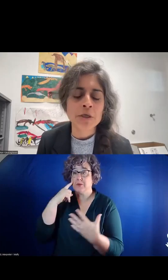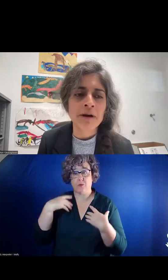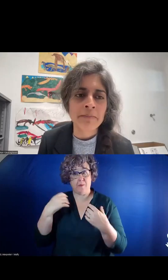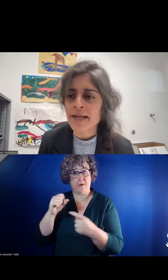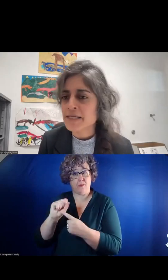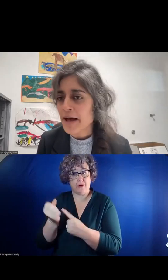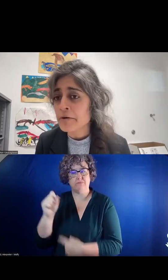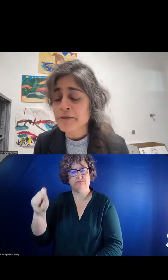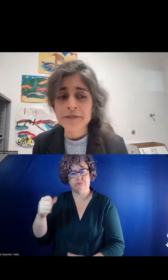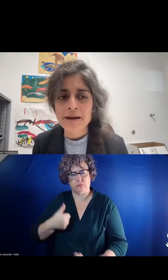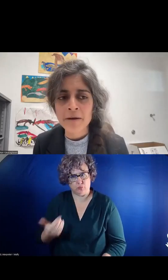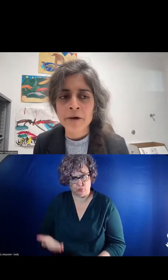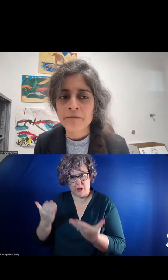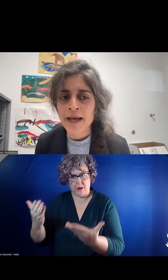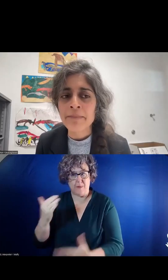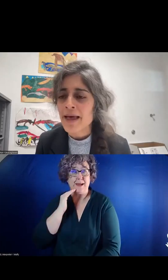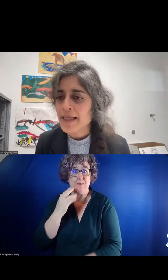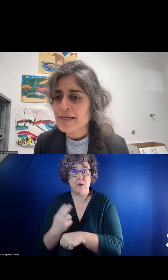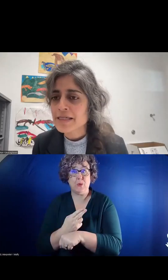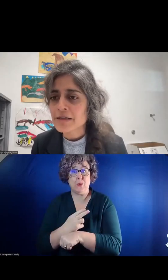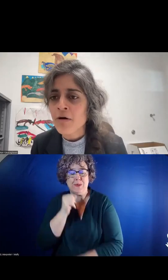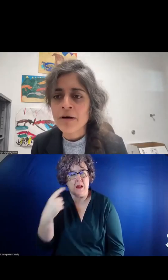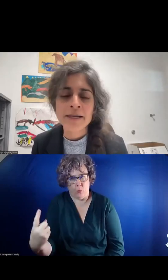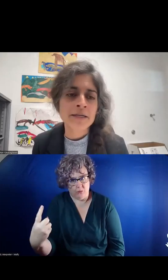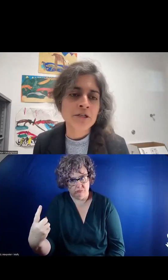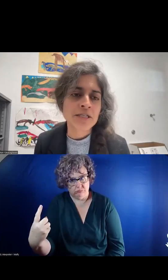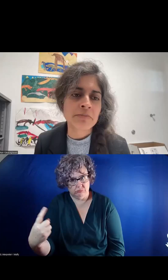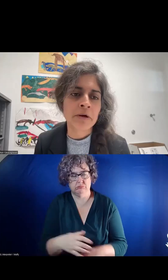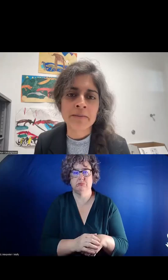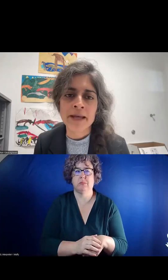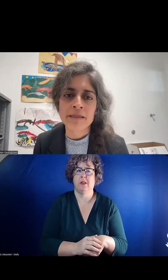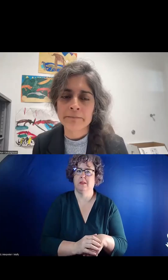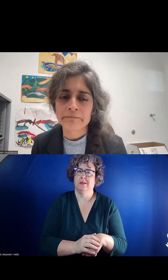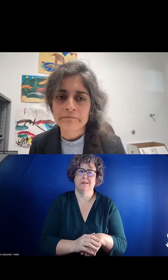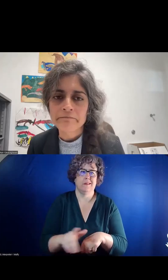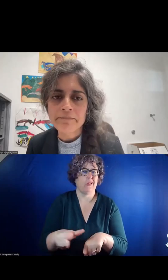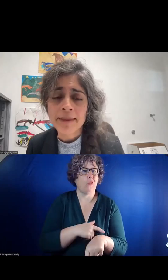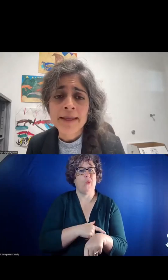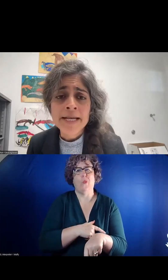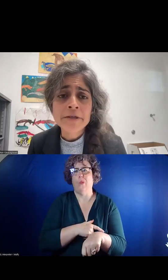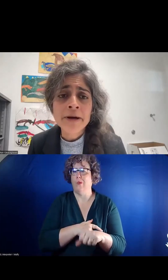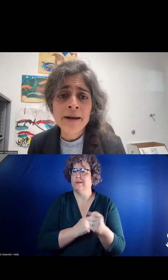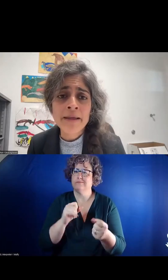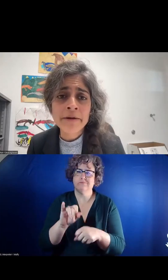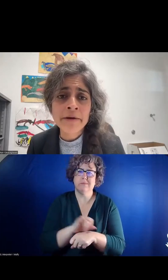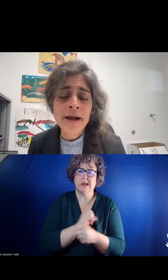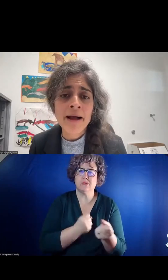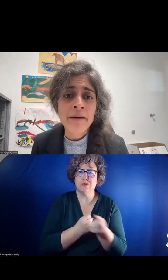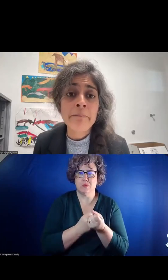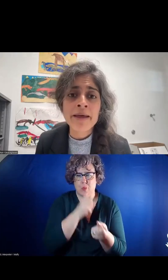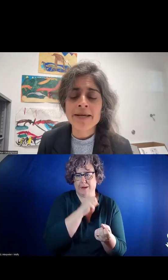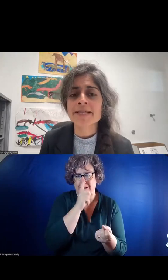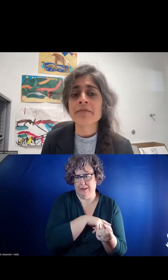that we should recommend. Tobacco use is not one of them. And this is long an industry supported myth. So